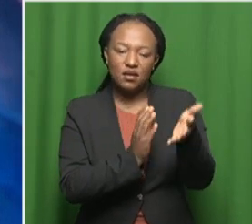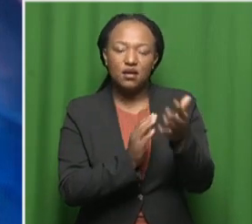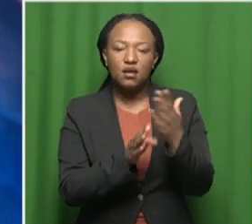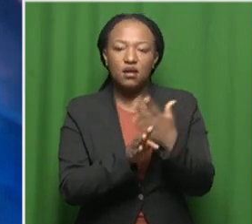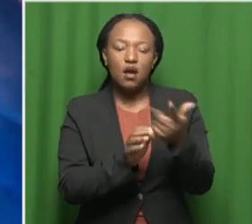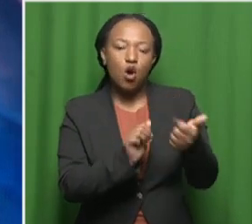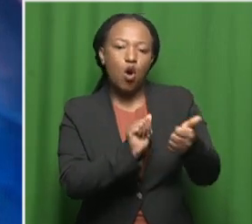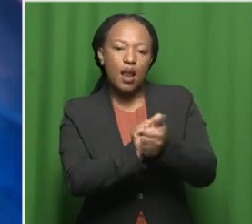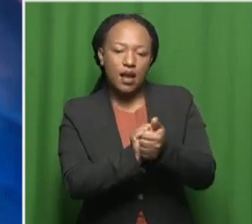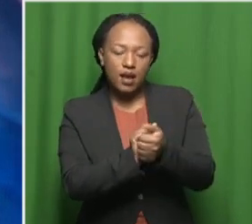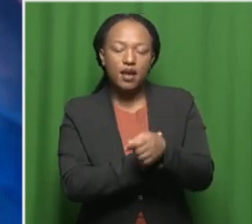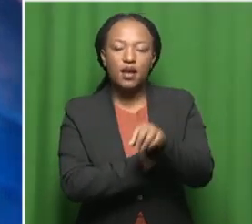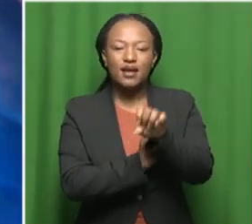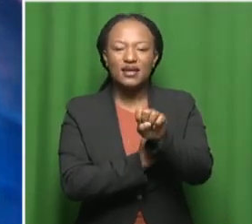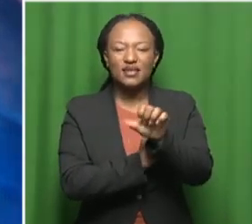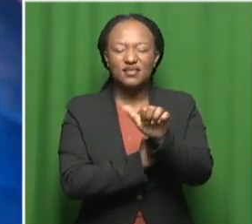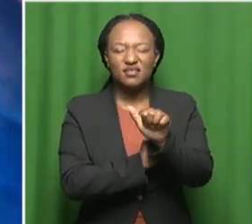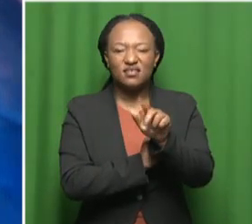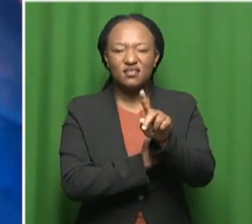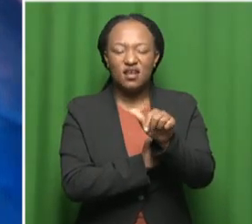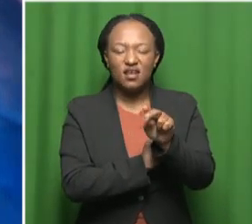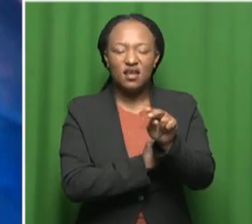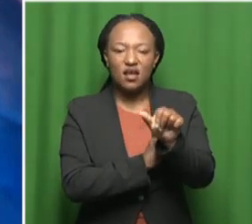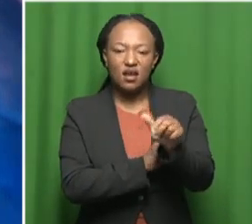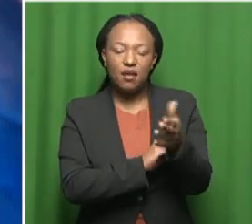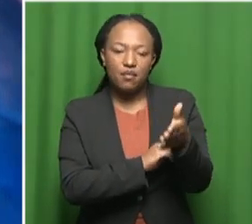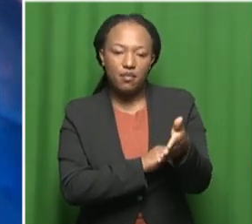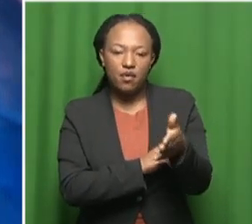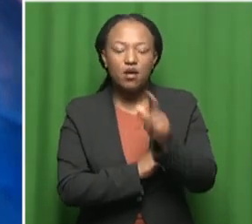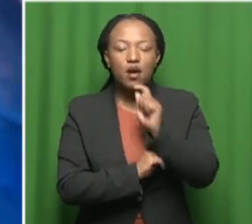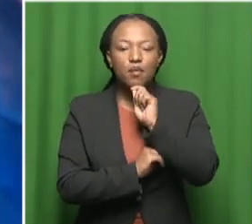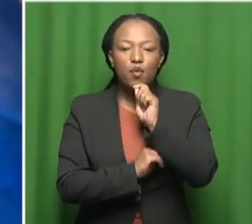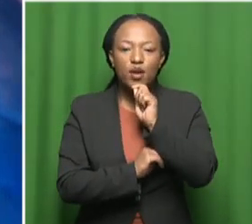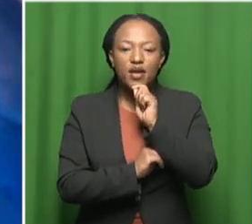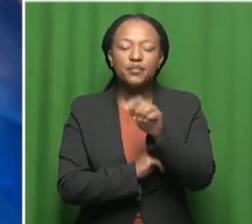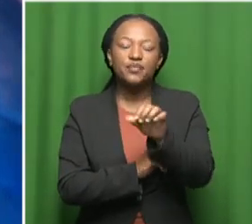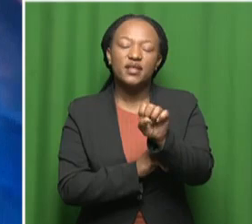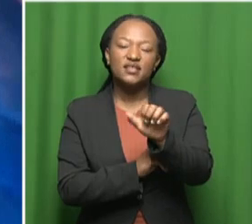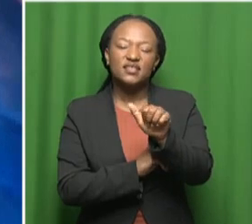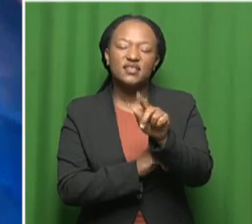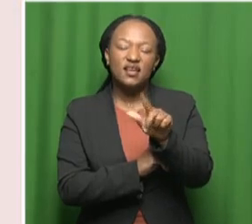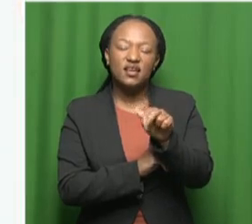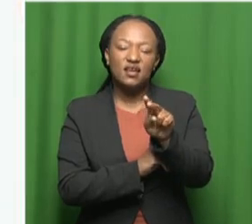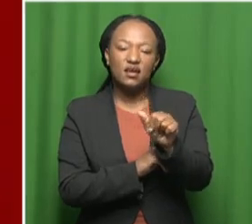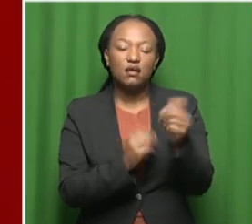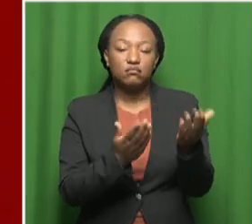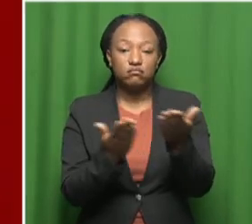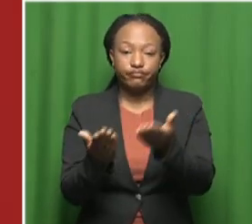Sakina Kamuendo, who is out at the Sandton Convention Centre. Very good morning to you, Sakina. Over to you.